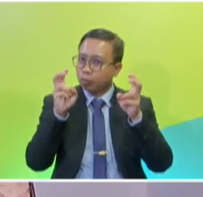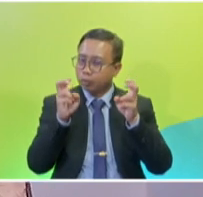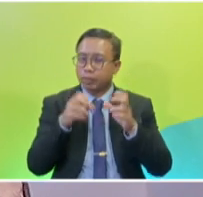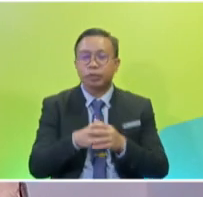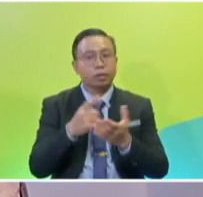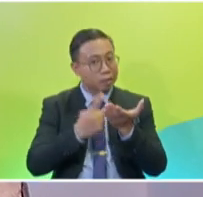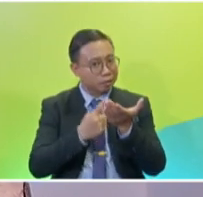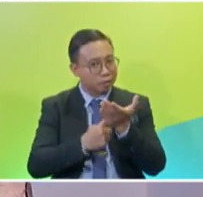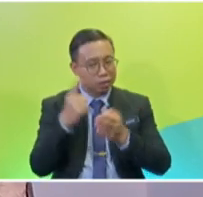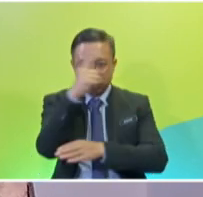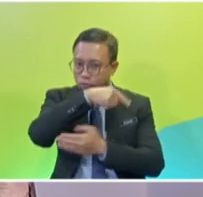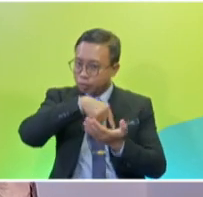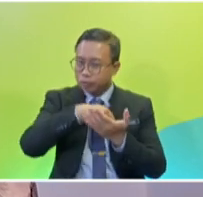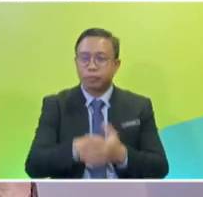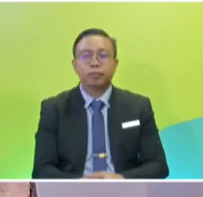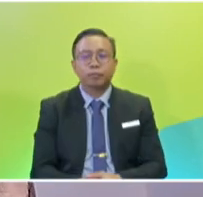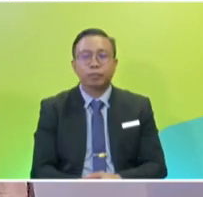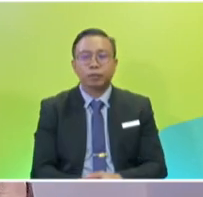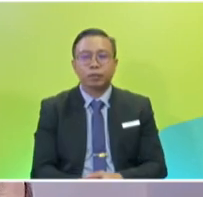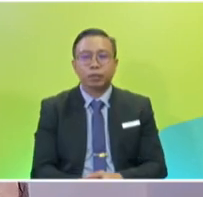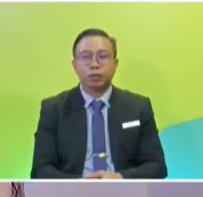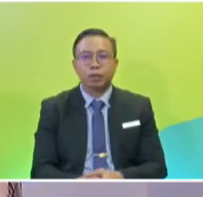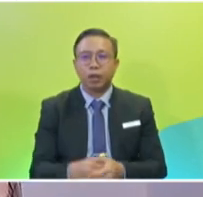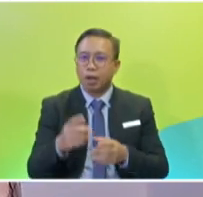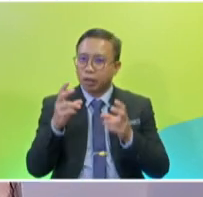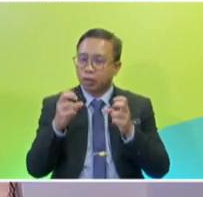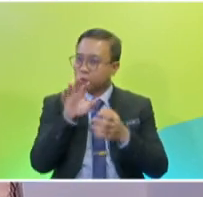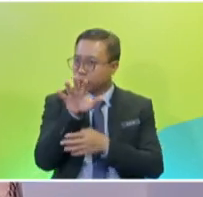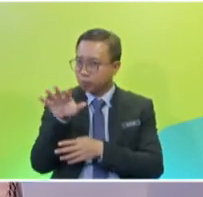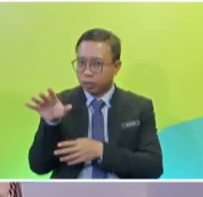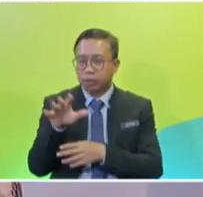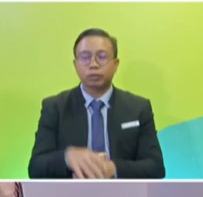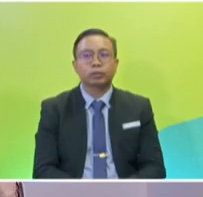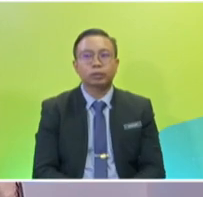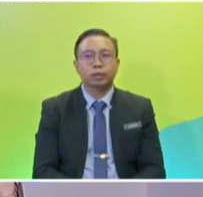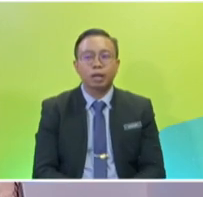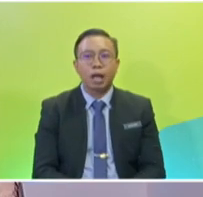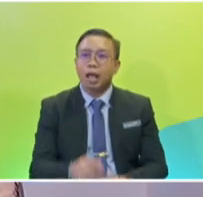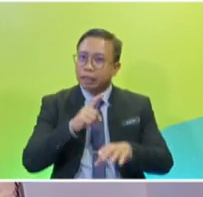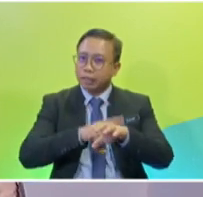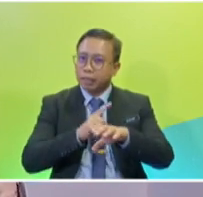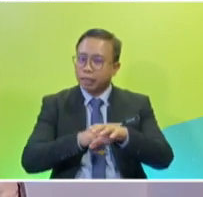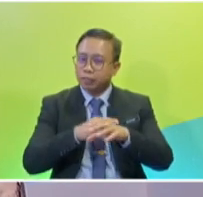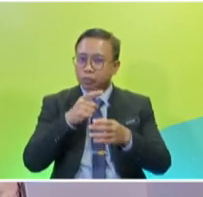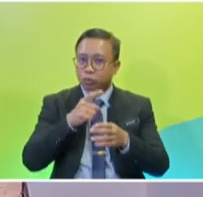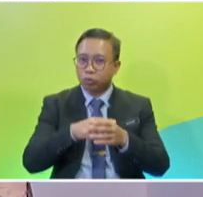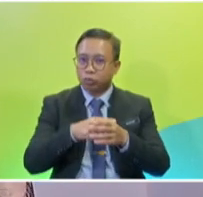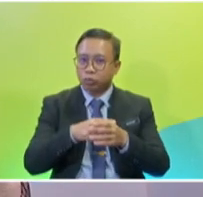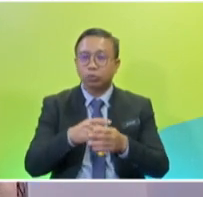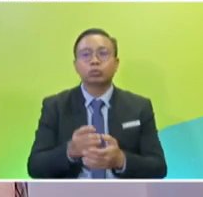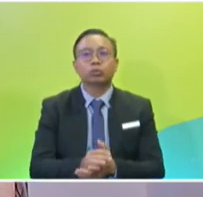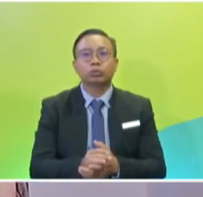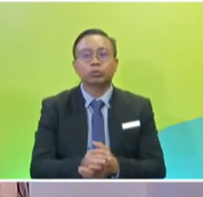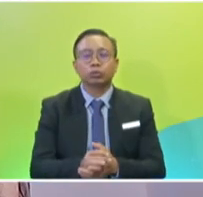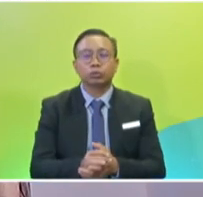today, it is actually on time to spare. Oh. So time to spare literally means what you always do during your